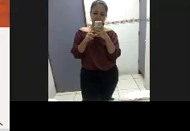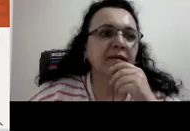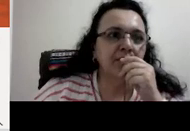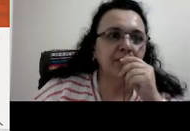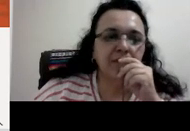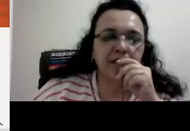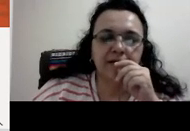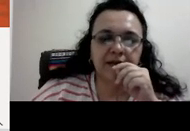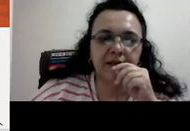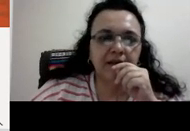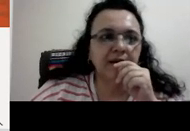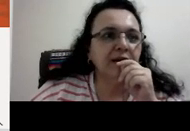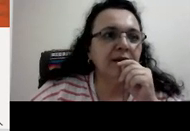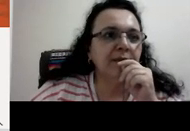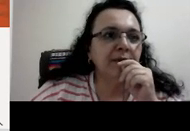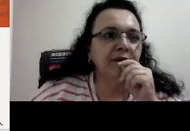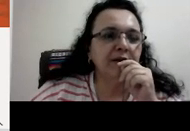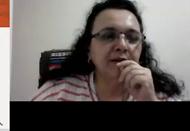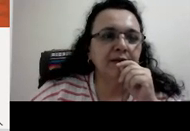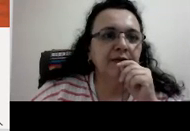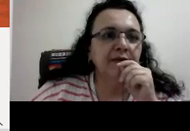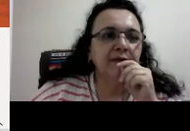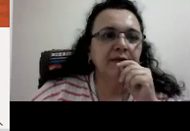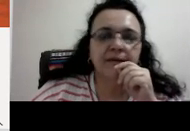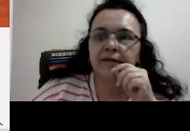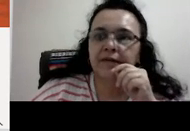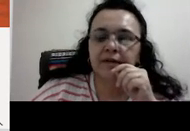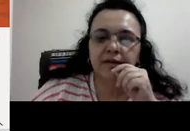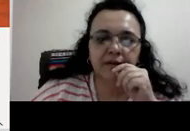Well, both of you can see the PPT.